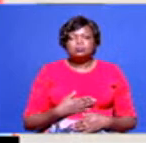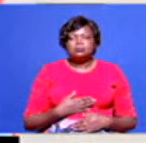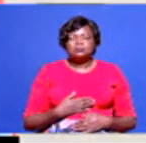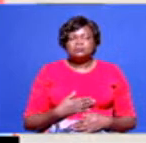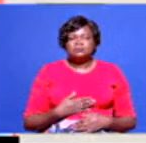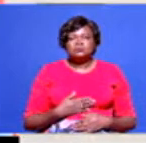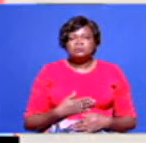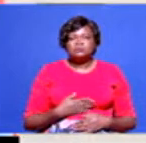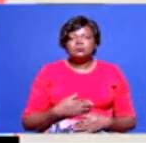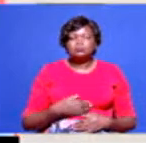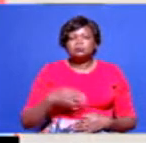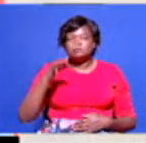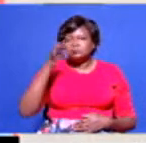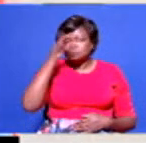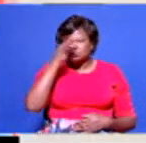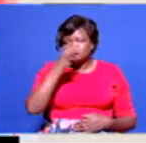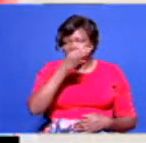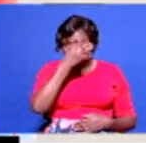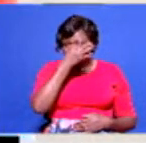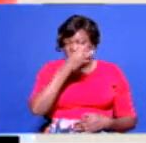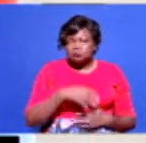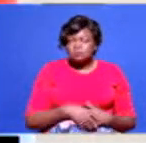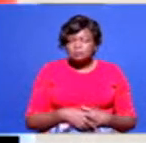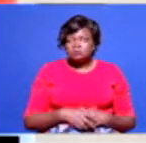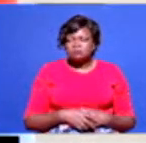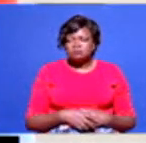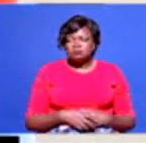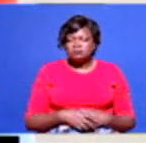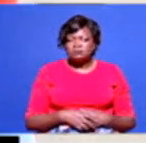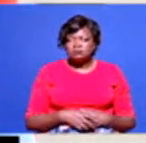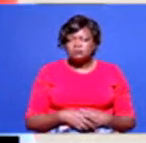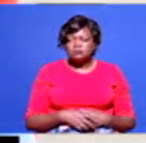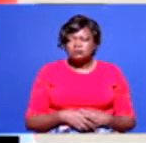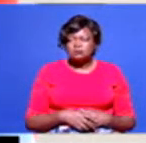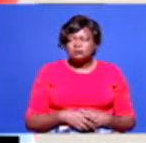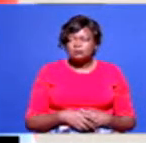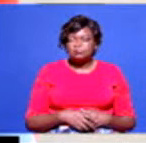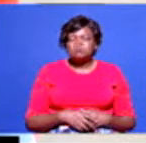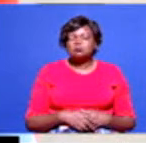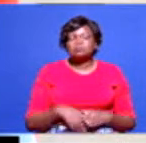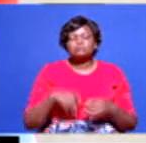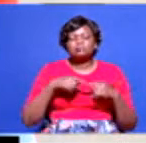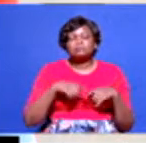Emilio Mwai Kibaki. His Excellency Mwai Kibaki